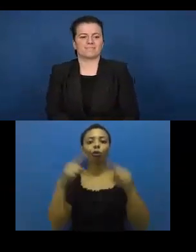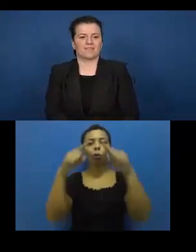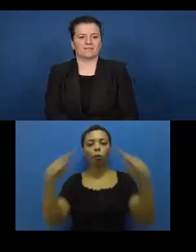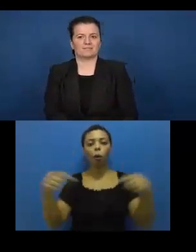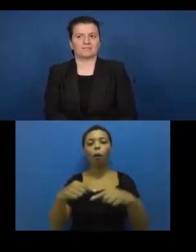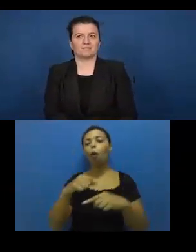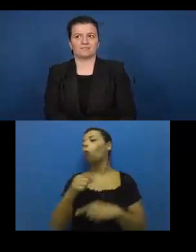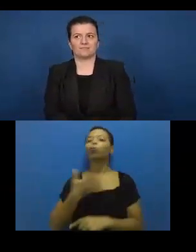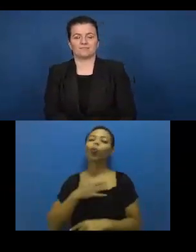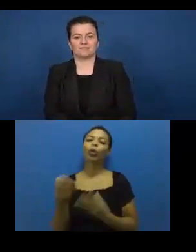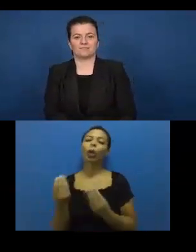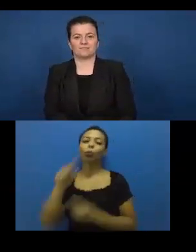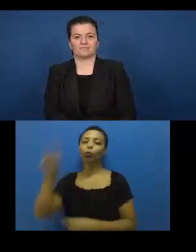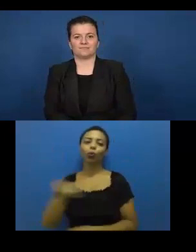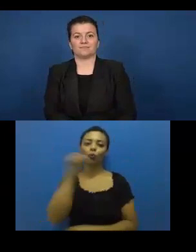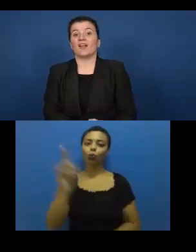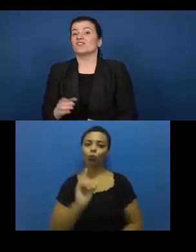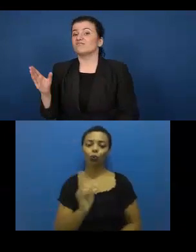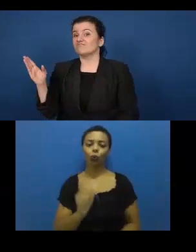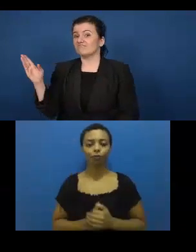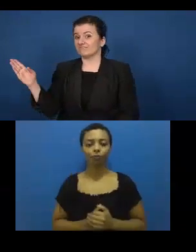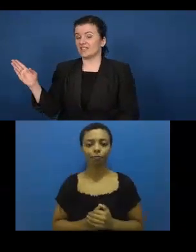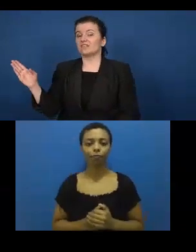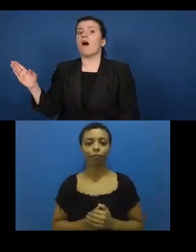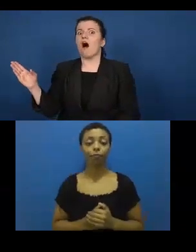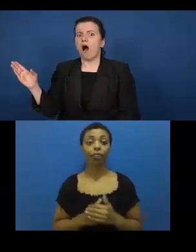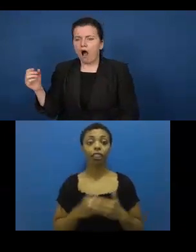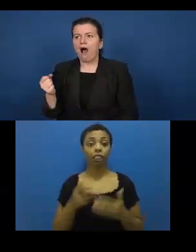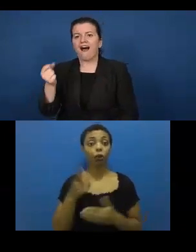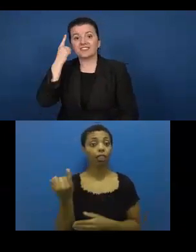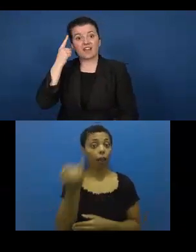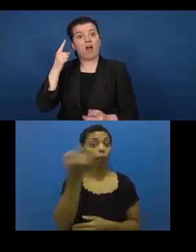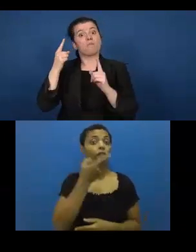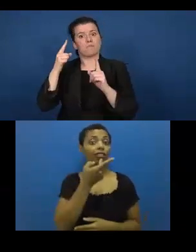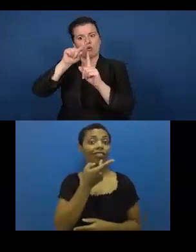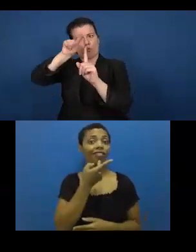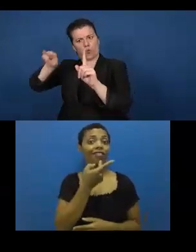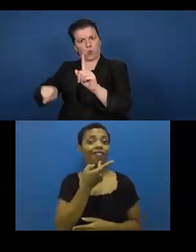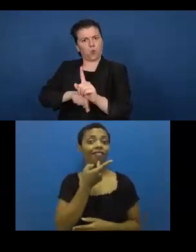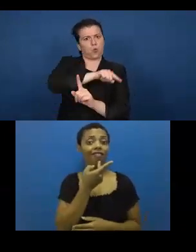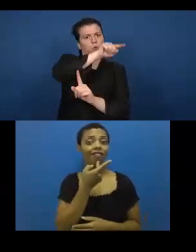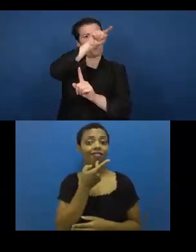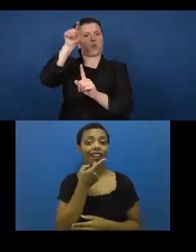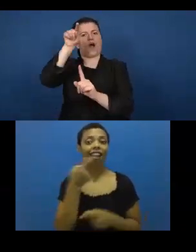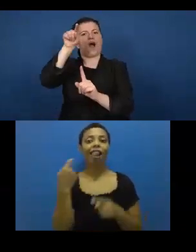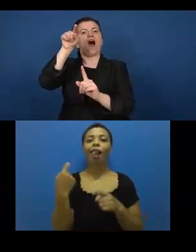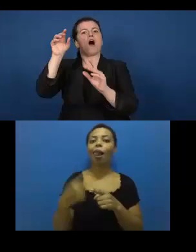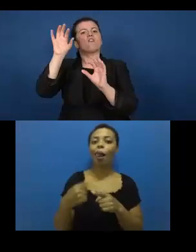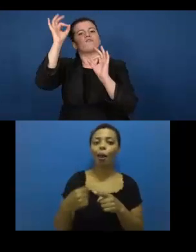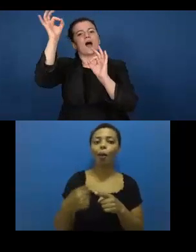So this is important to take into account that vibration locations where you